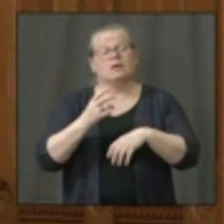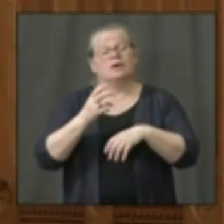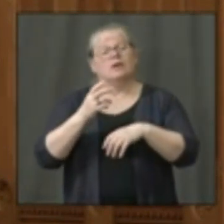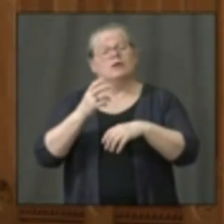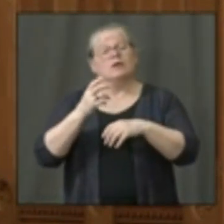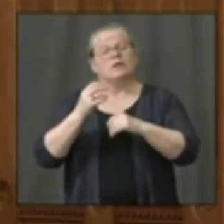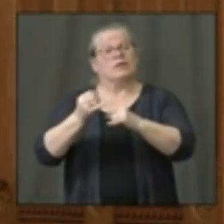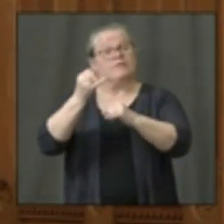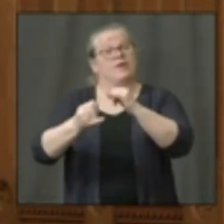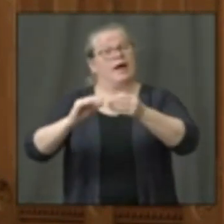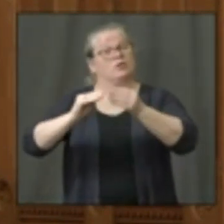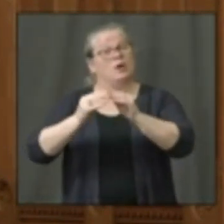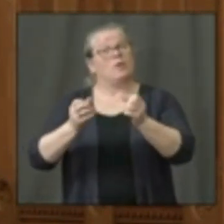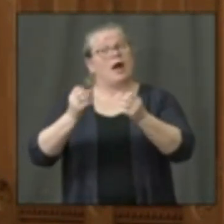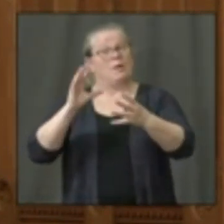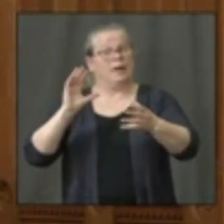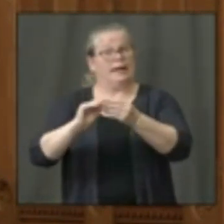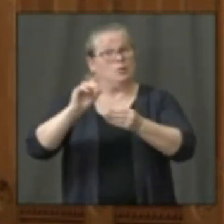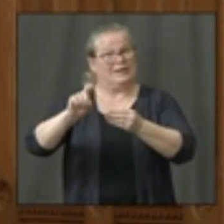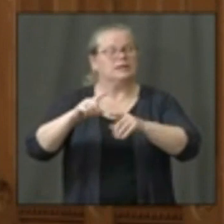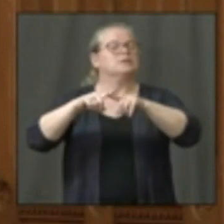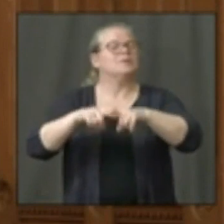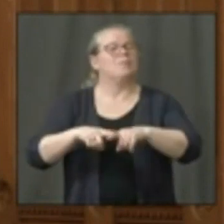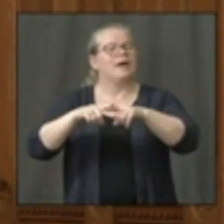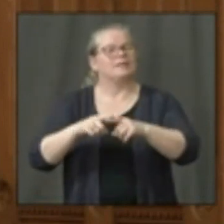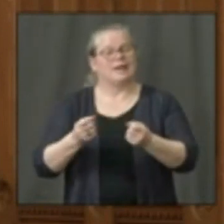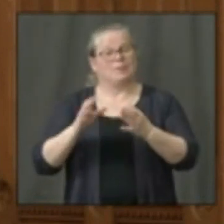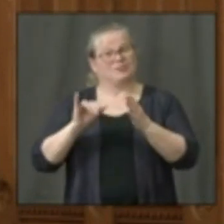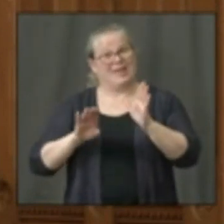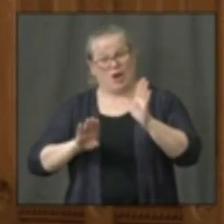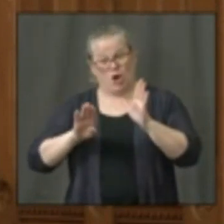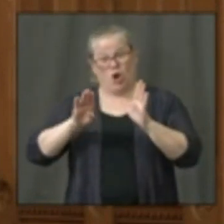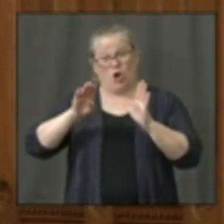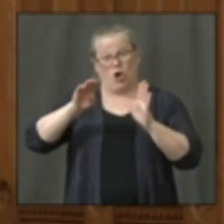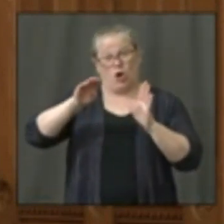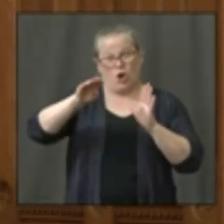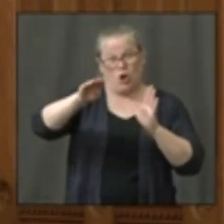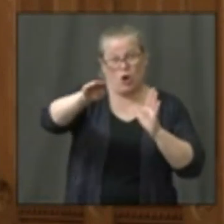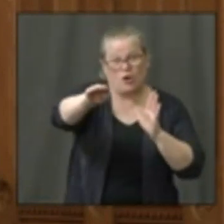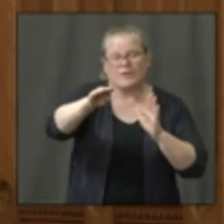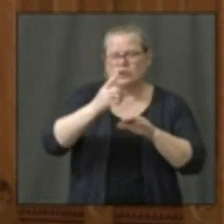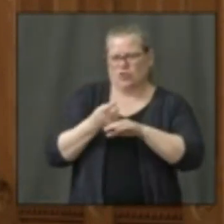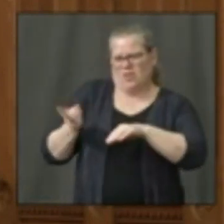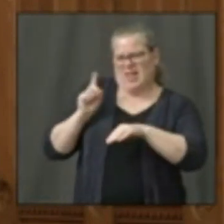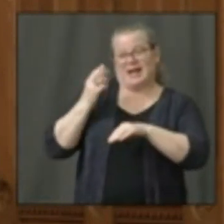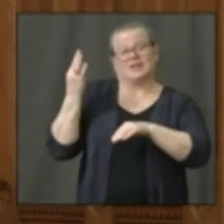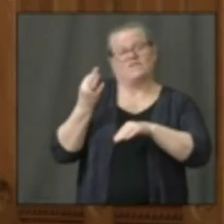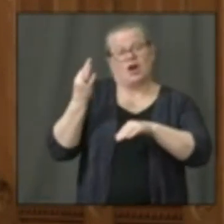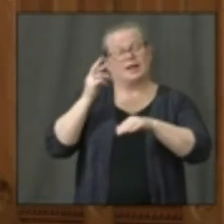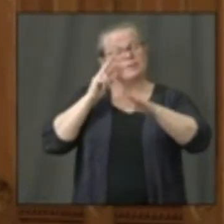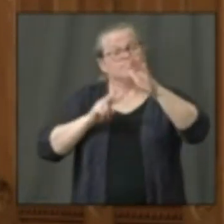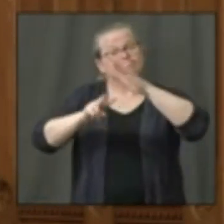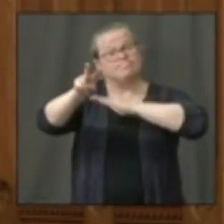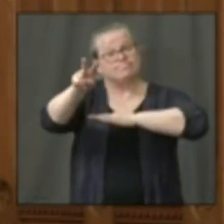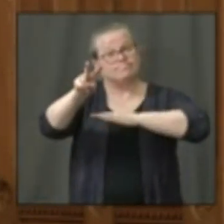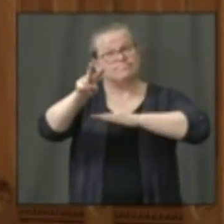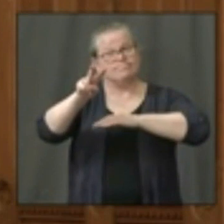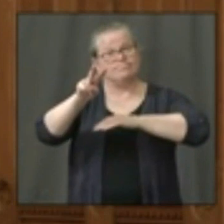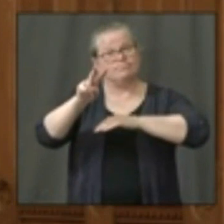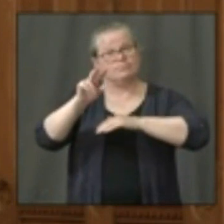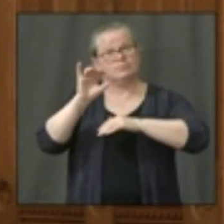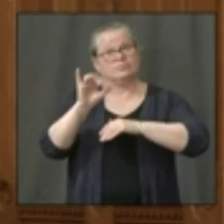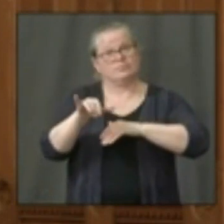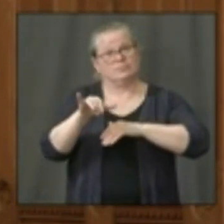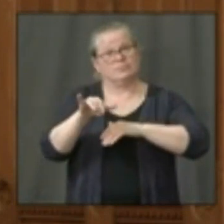on the degree to which we can flatten the curve, right? And so we put out a plan last Friday, or a forecast last Friday, that is kind of